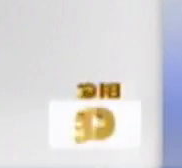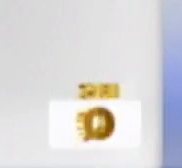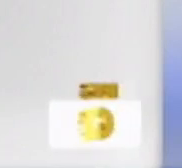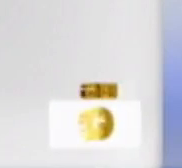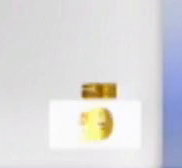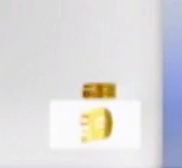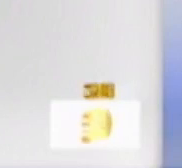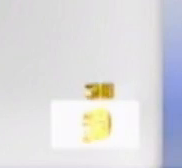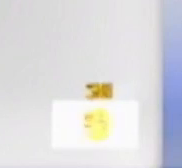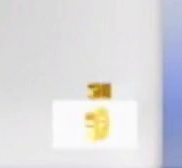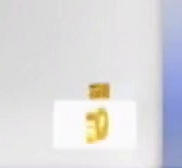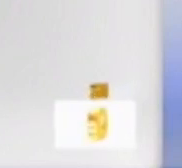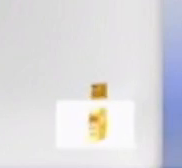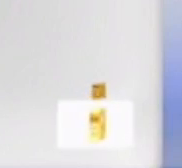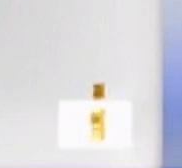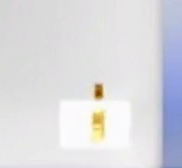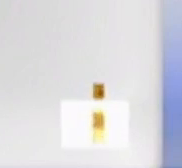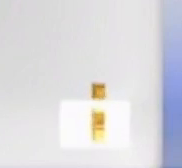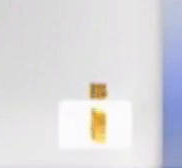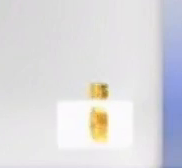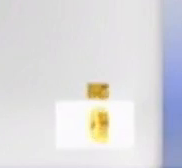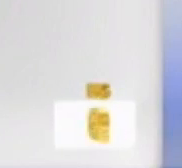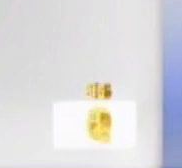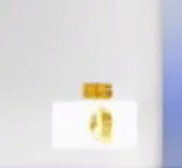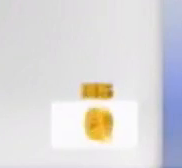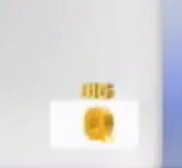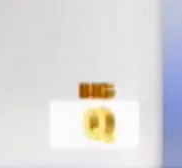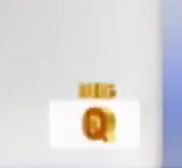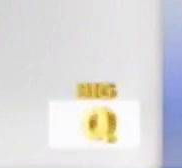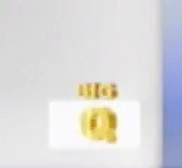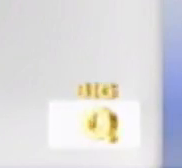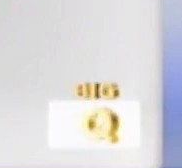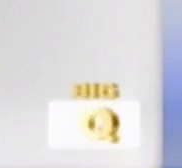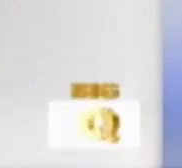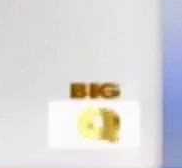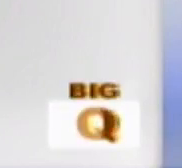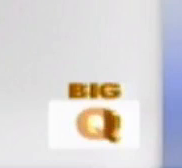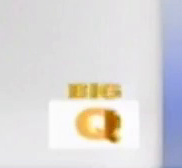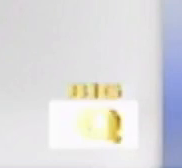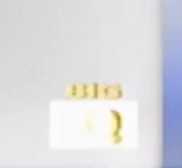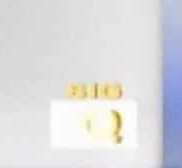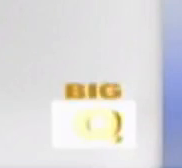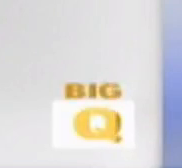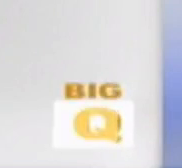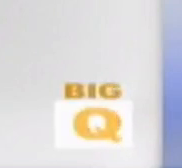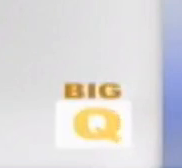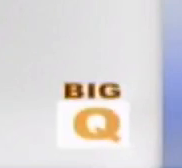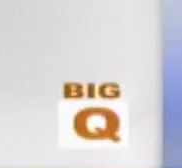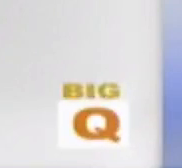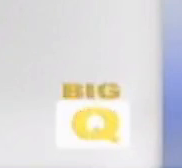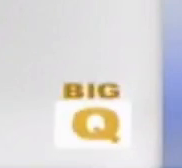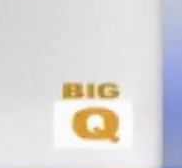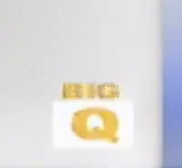for months or more. You allow Chinese back and they will come in hundreds, yet they still don't have vaccines back at their